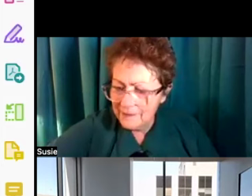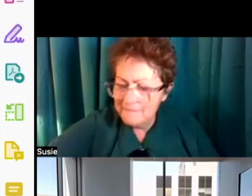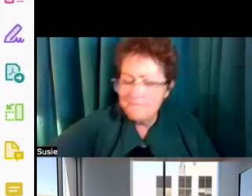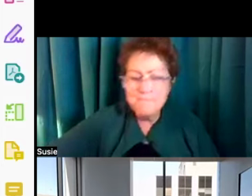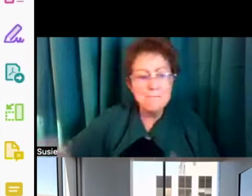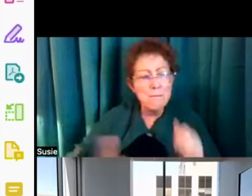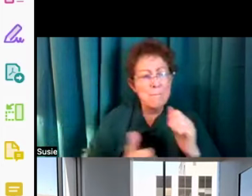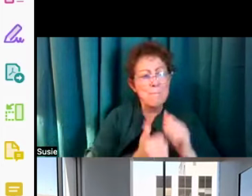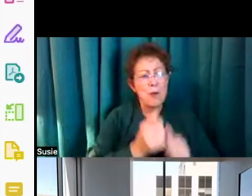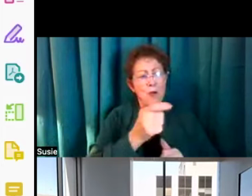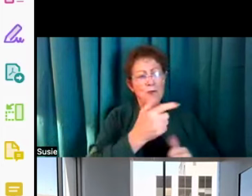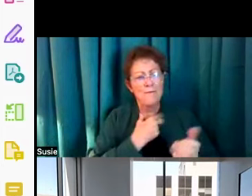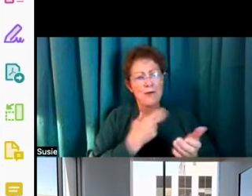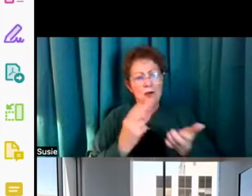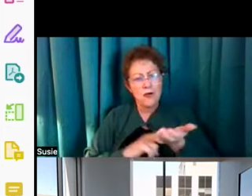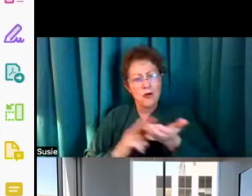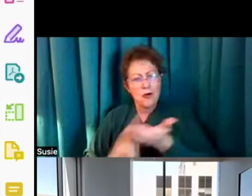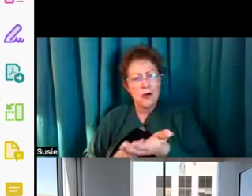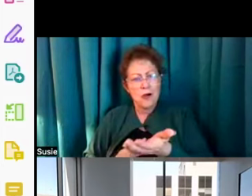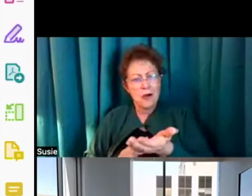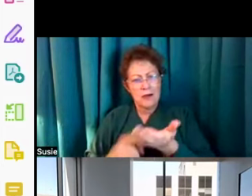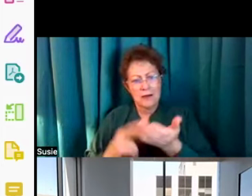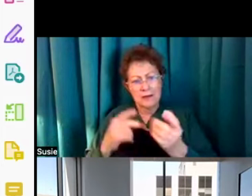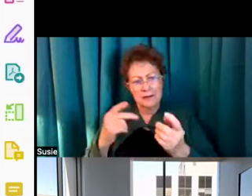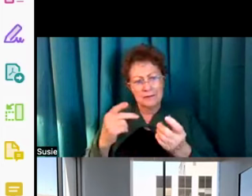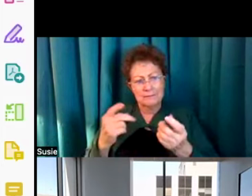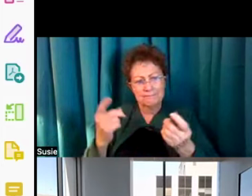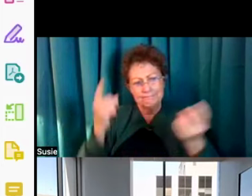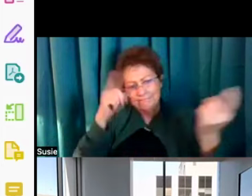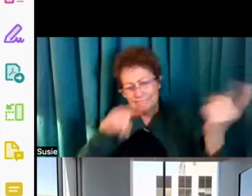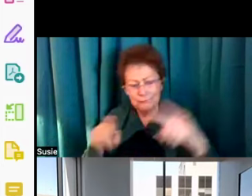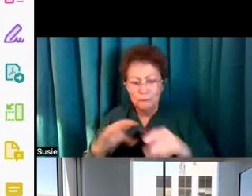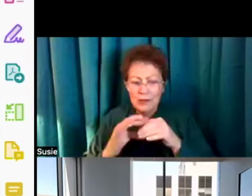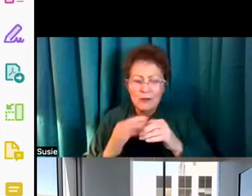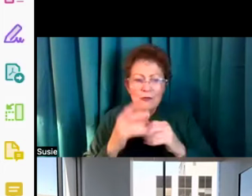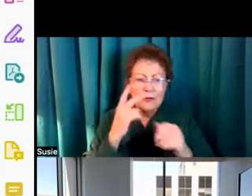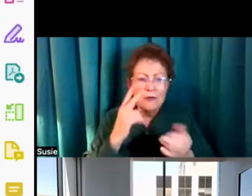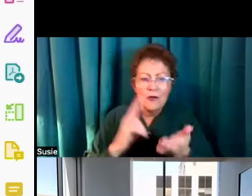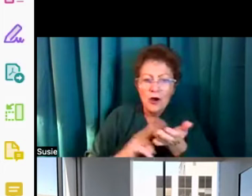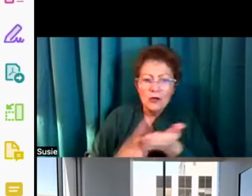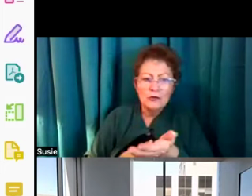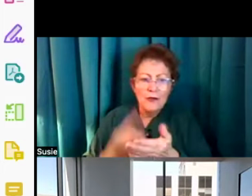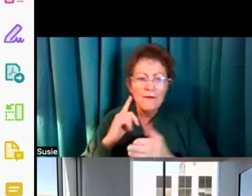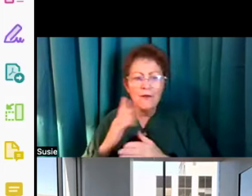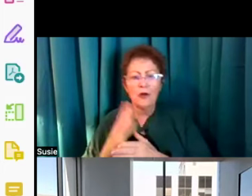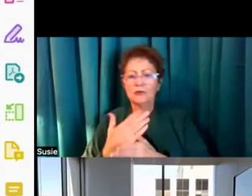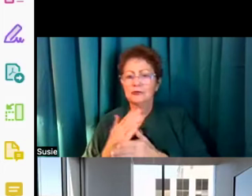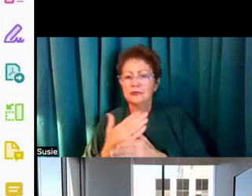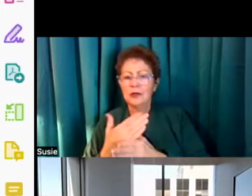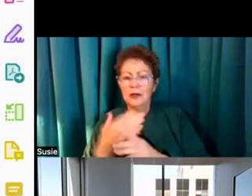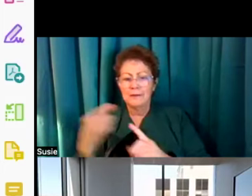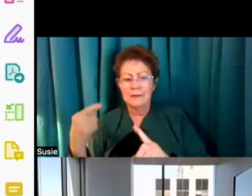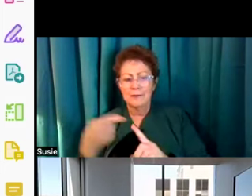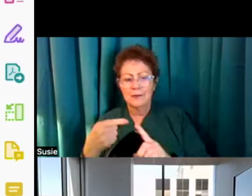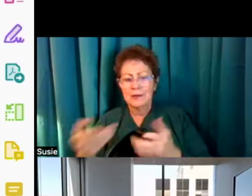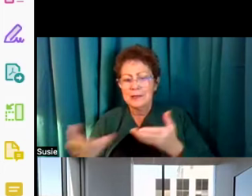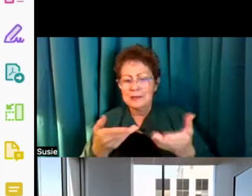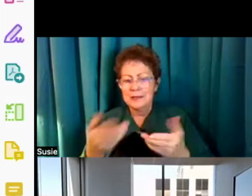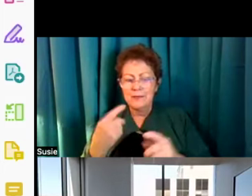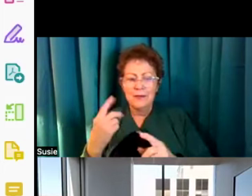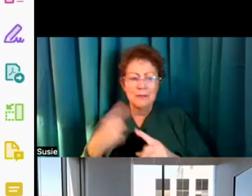entity. And so you see these in a variety of contexts. You might contract for sharing specific services and